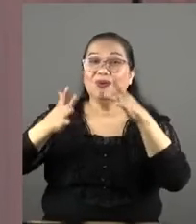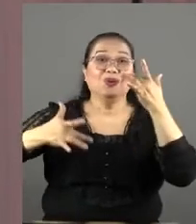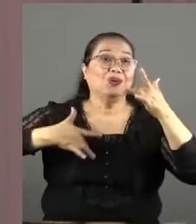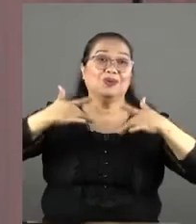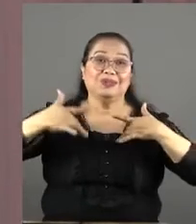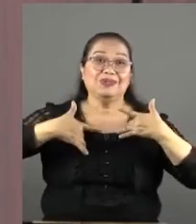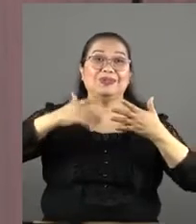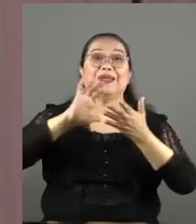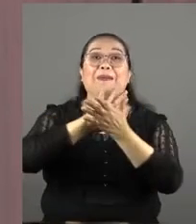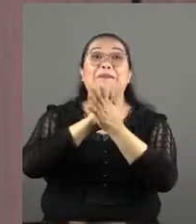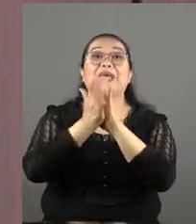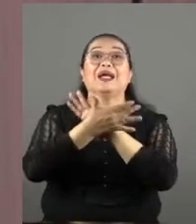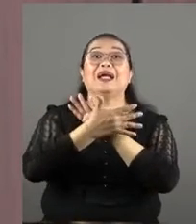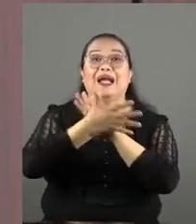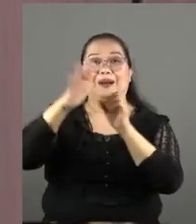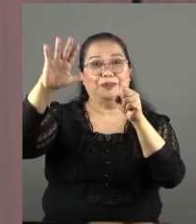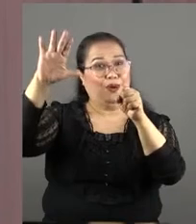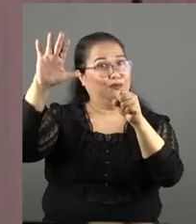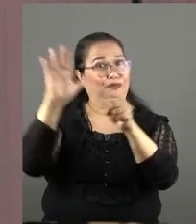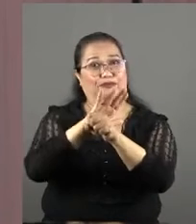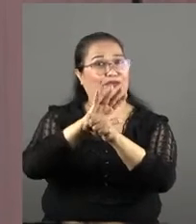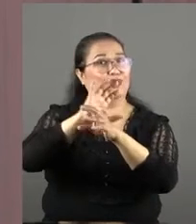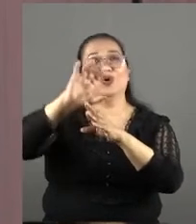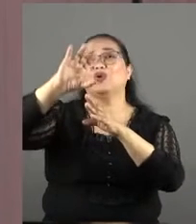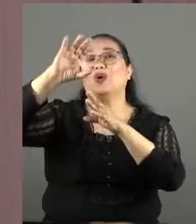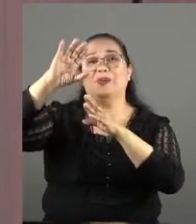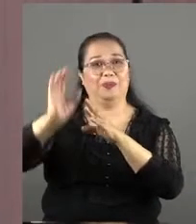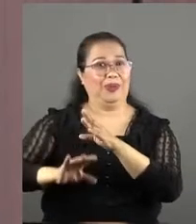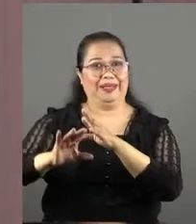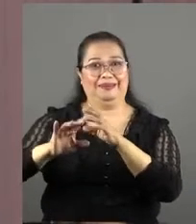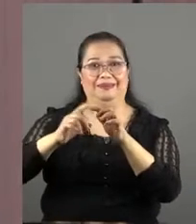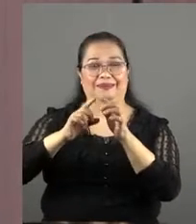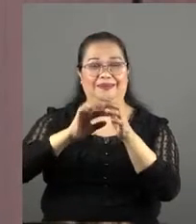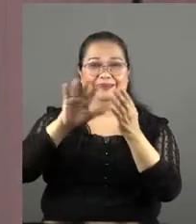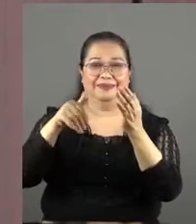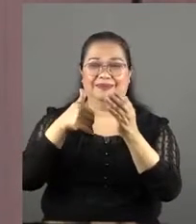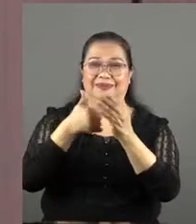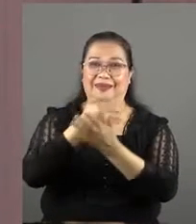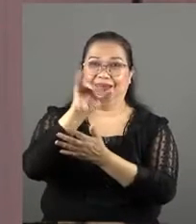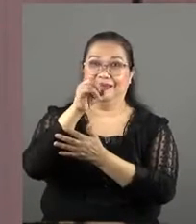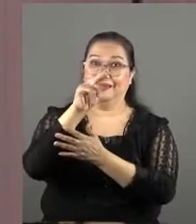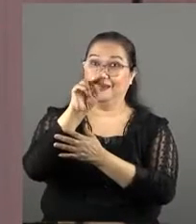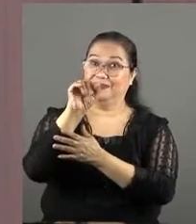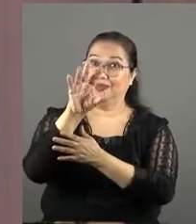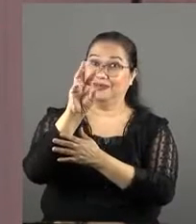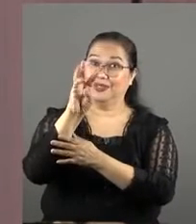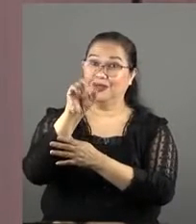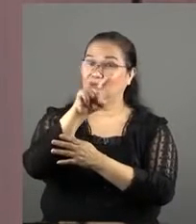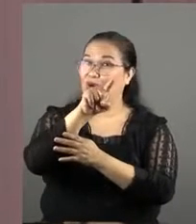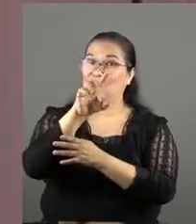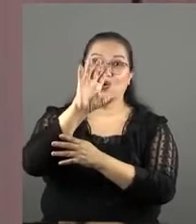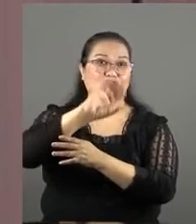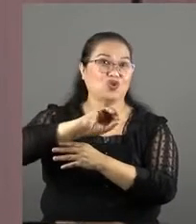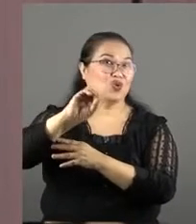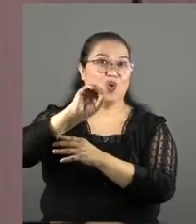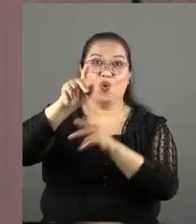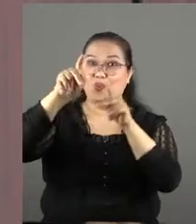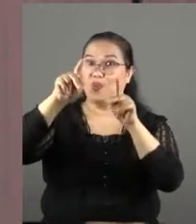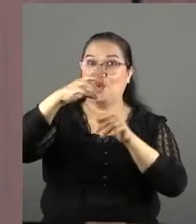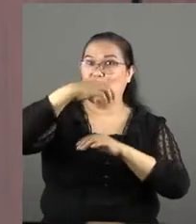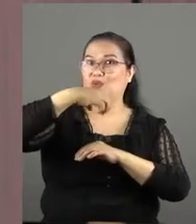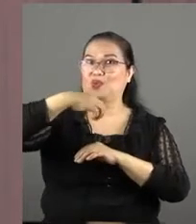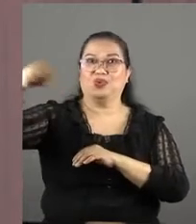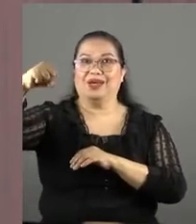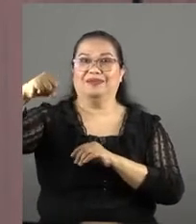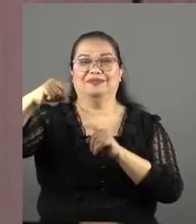joy may be full. And he said in John 16:22, no one will take your joy